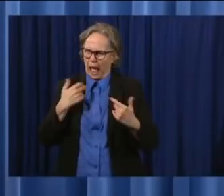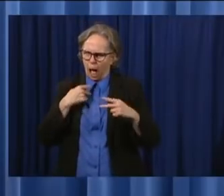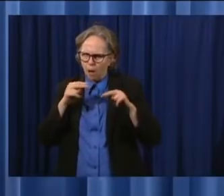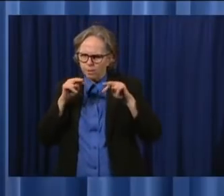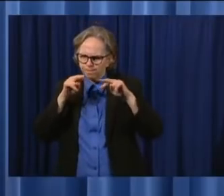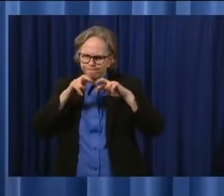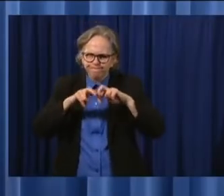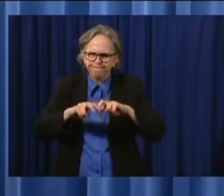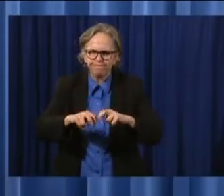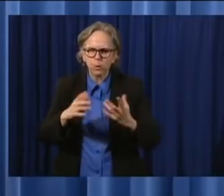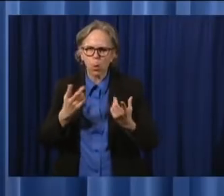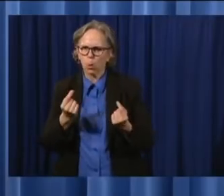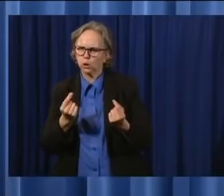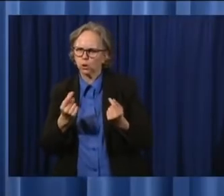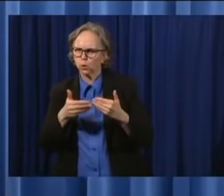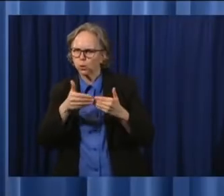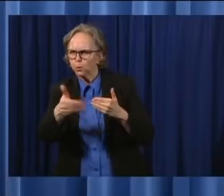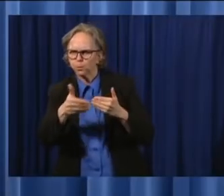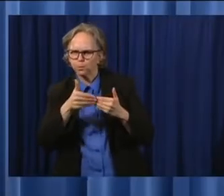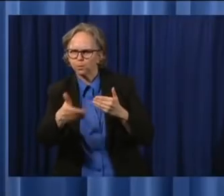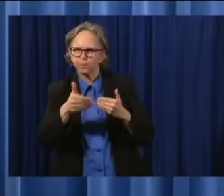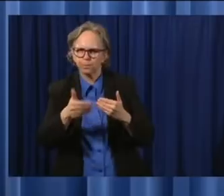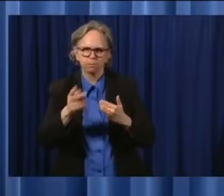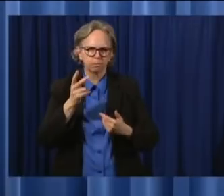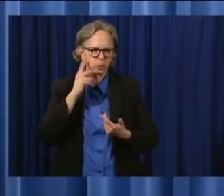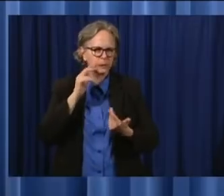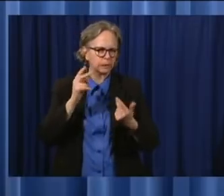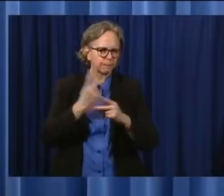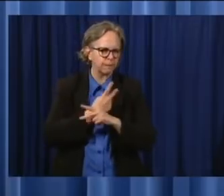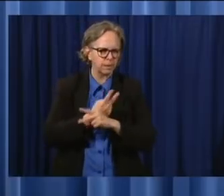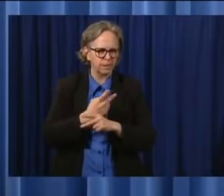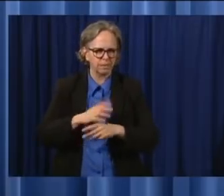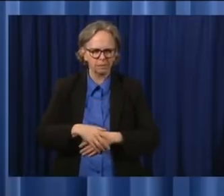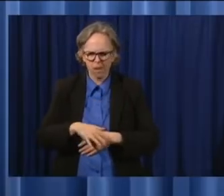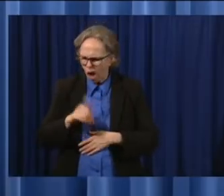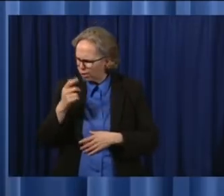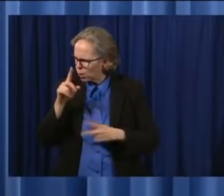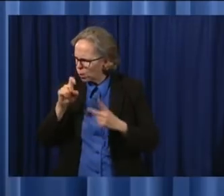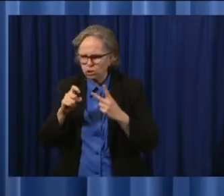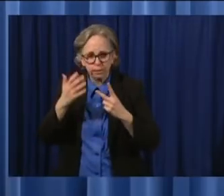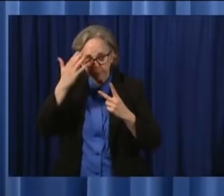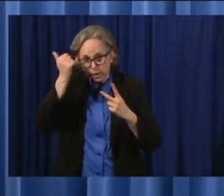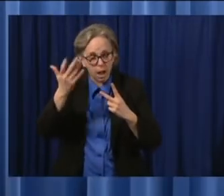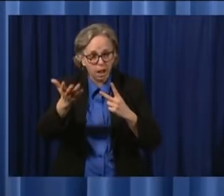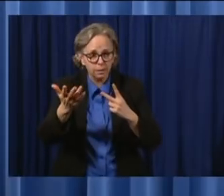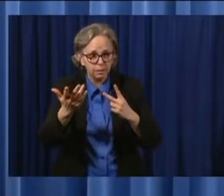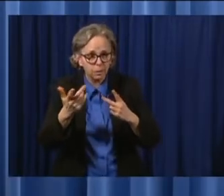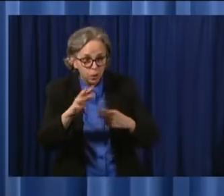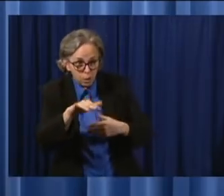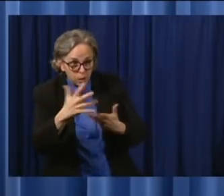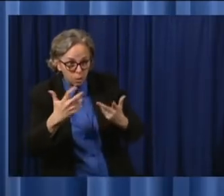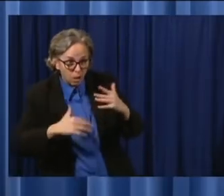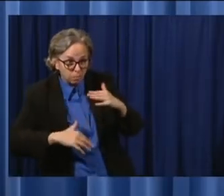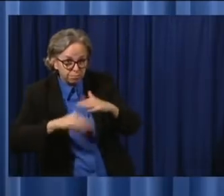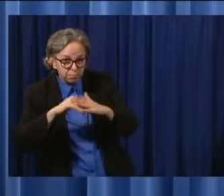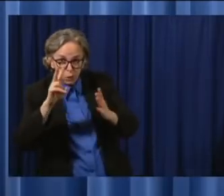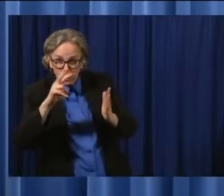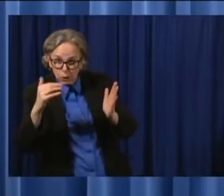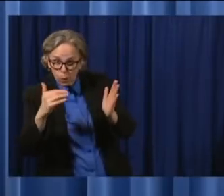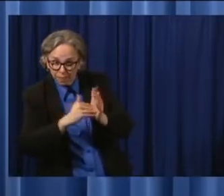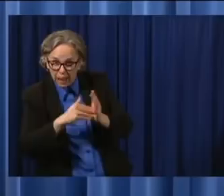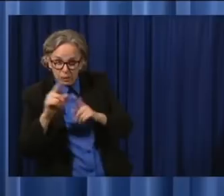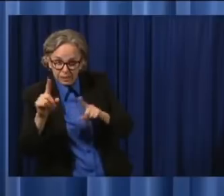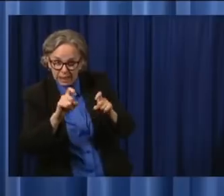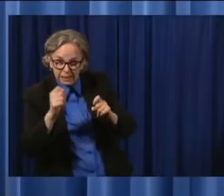issue. And the other issue, I'm sorry. Had you reached 22,000 tests a day yet? What was the first